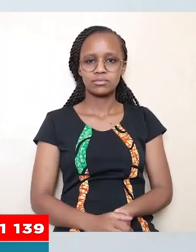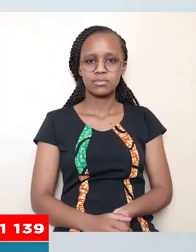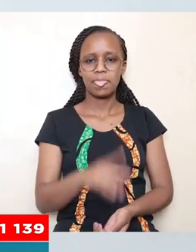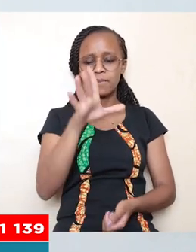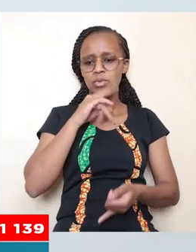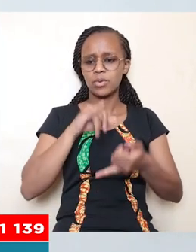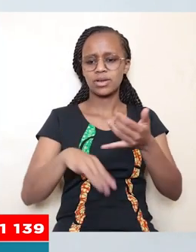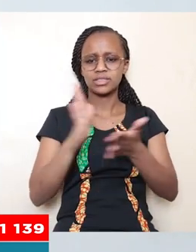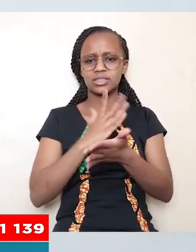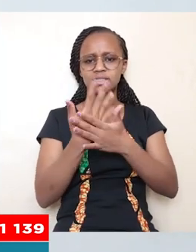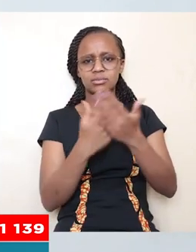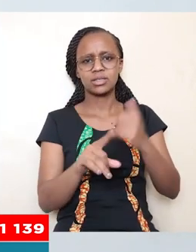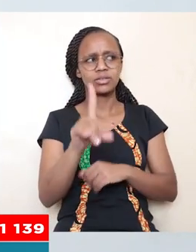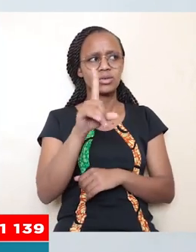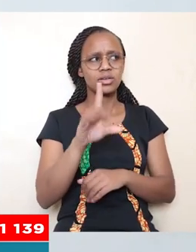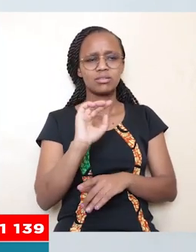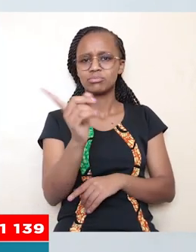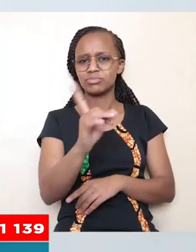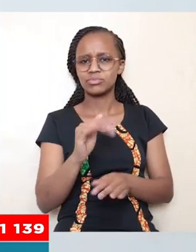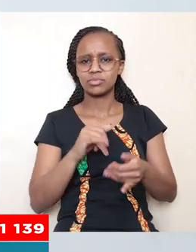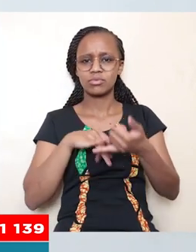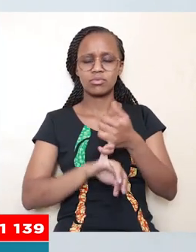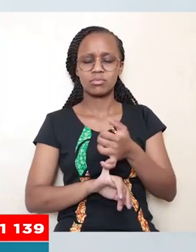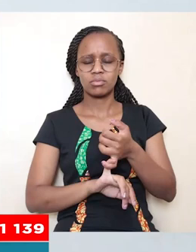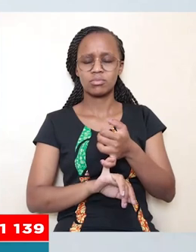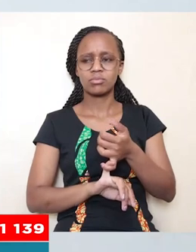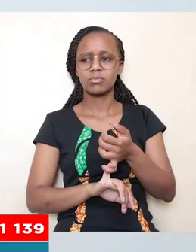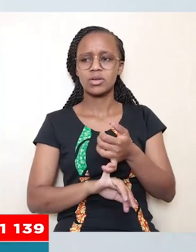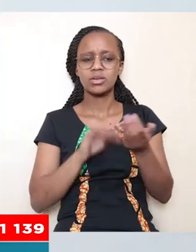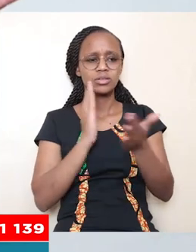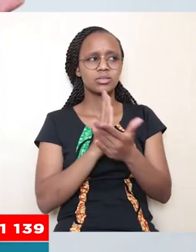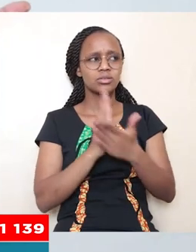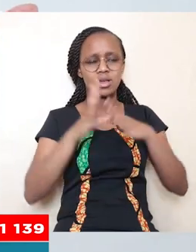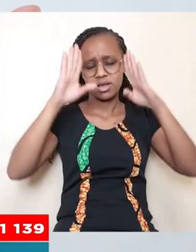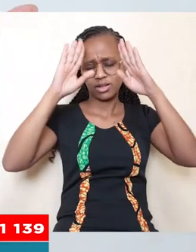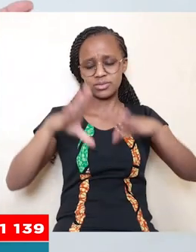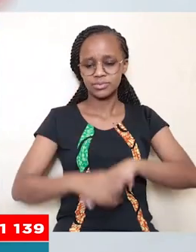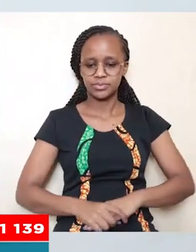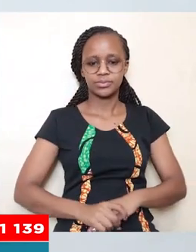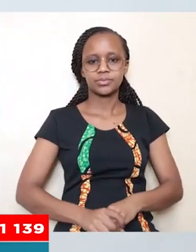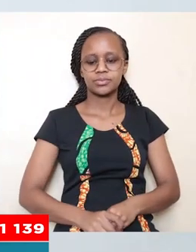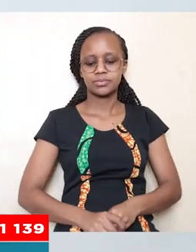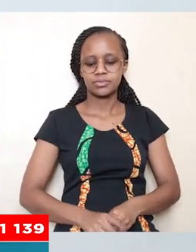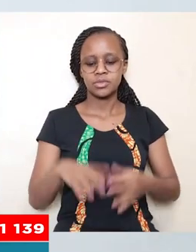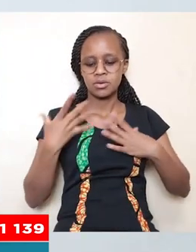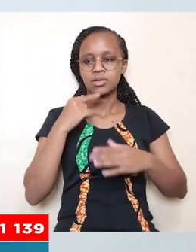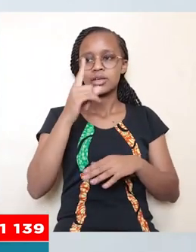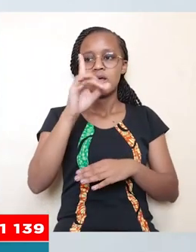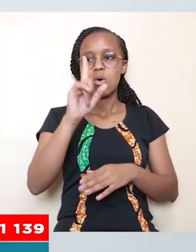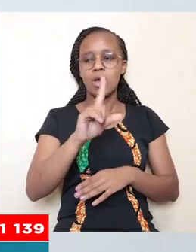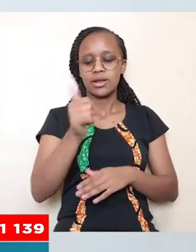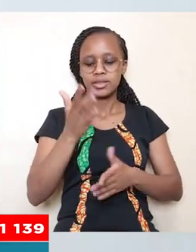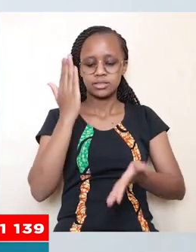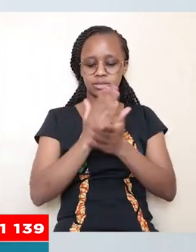Your wife does not share your blood. She doesn't. It is that true. Hello? Can't people tell each other the